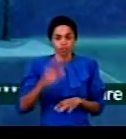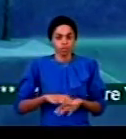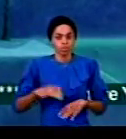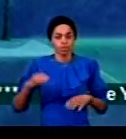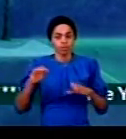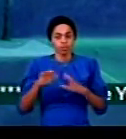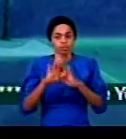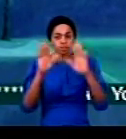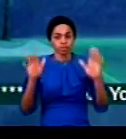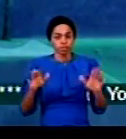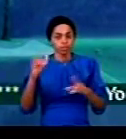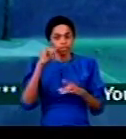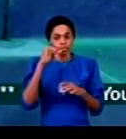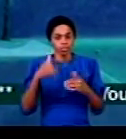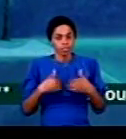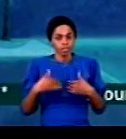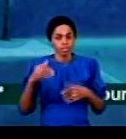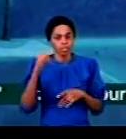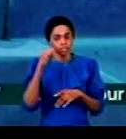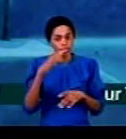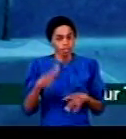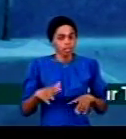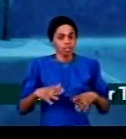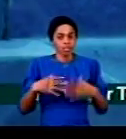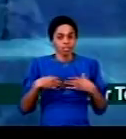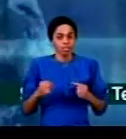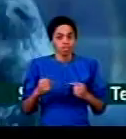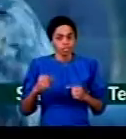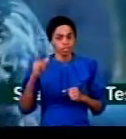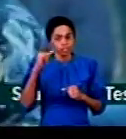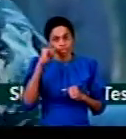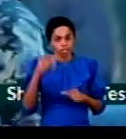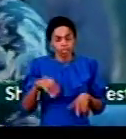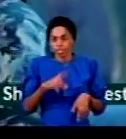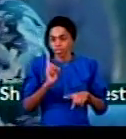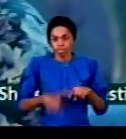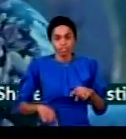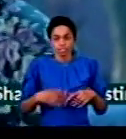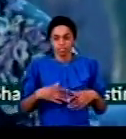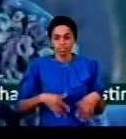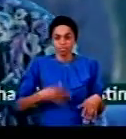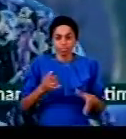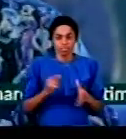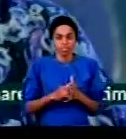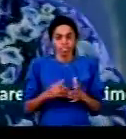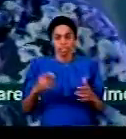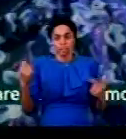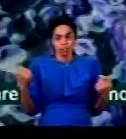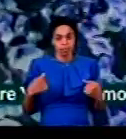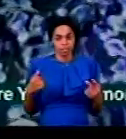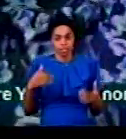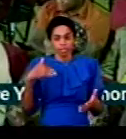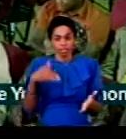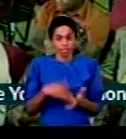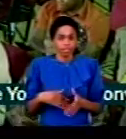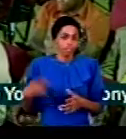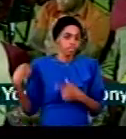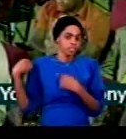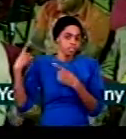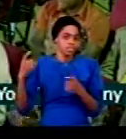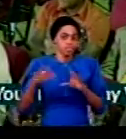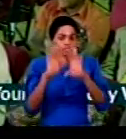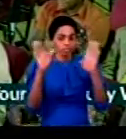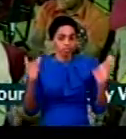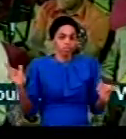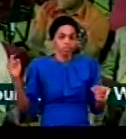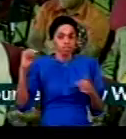on Sunday up till now. And I believe it's gone forever. Amen. Gone forever. Put your hands together